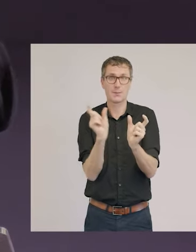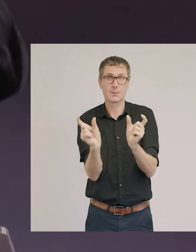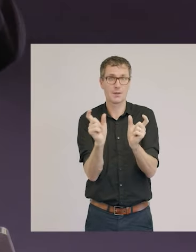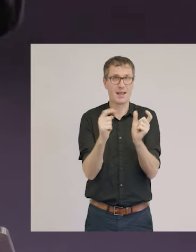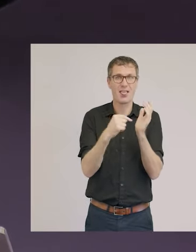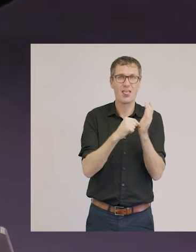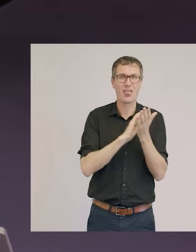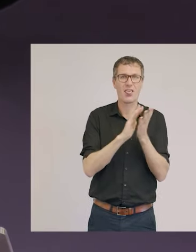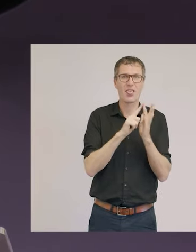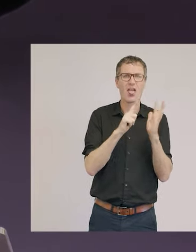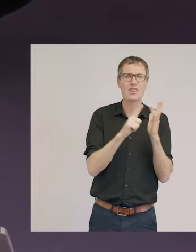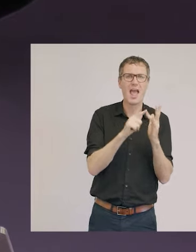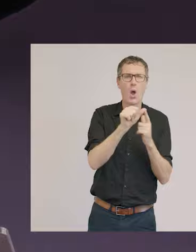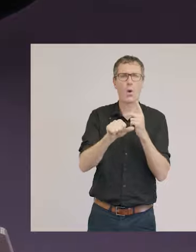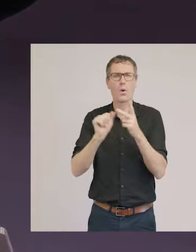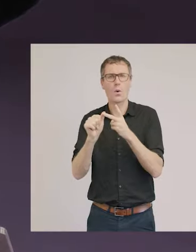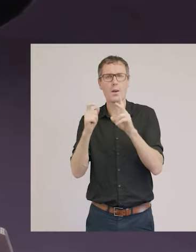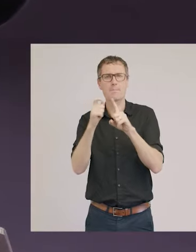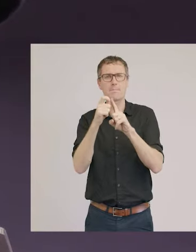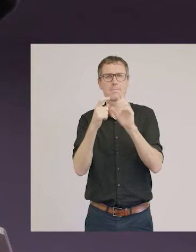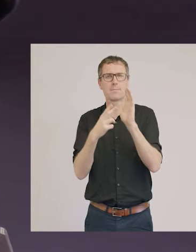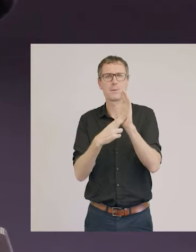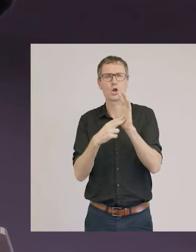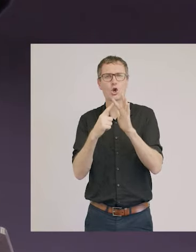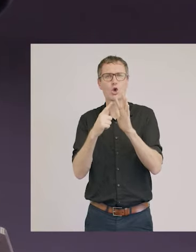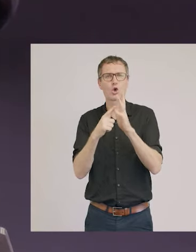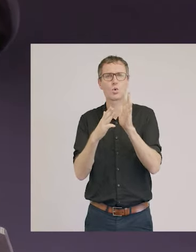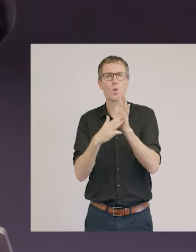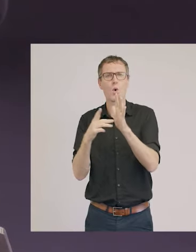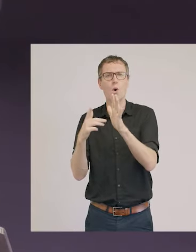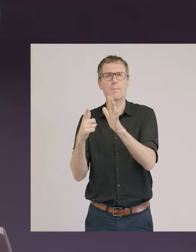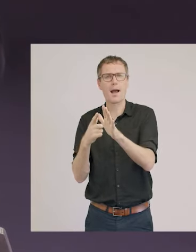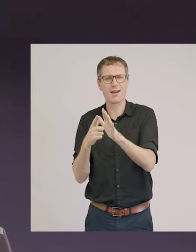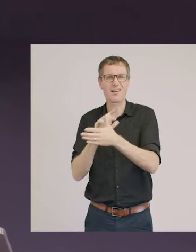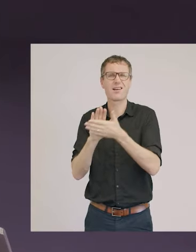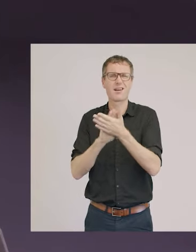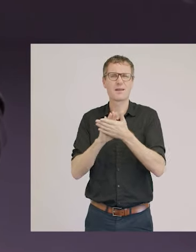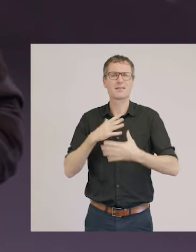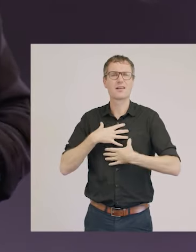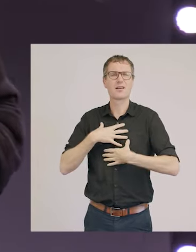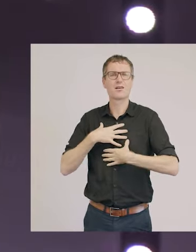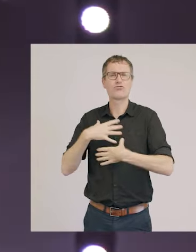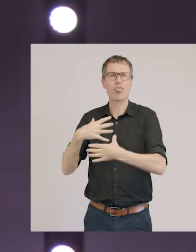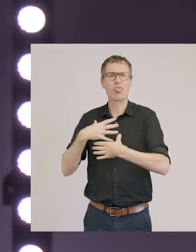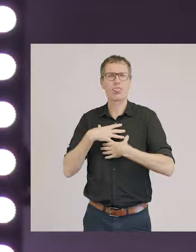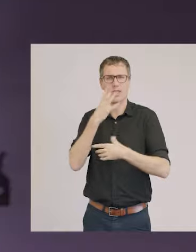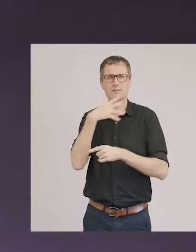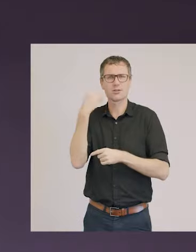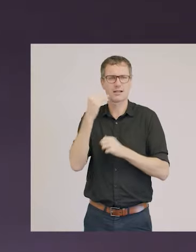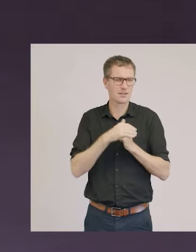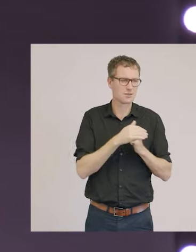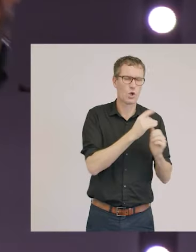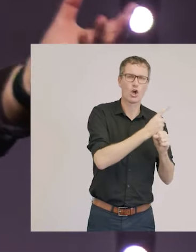base words, theo, which means God, and pneuma, which means breath or spirit. Now, both